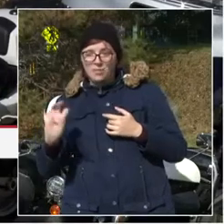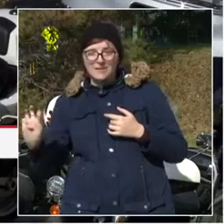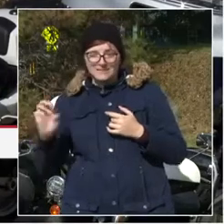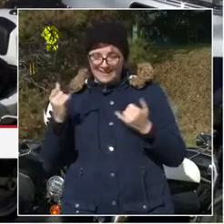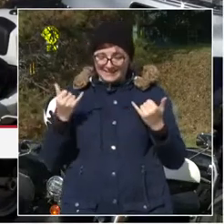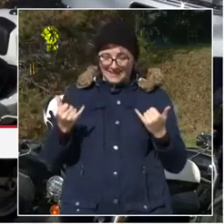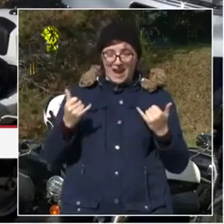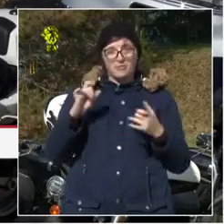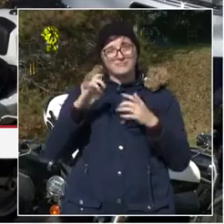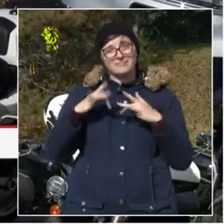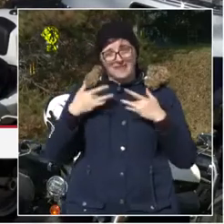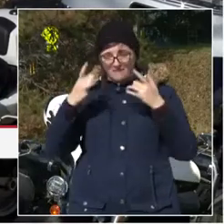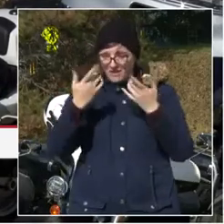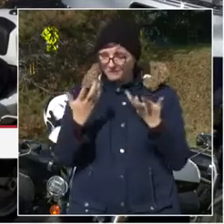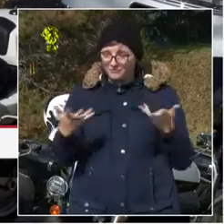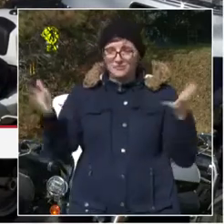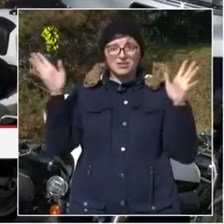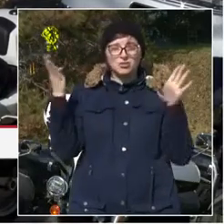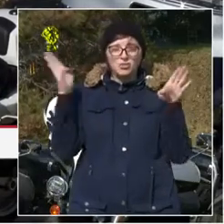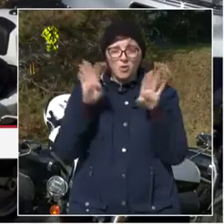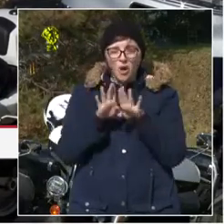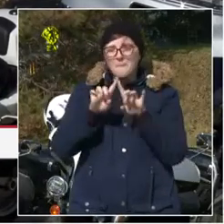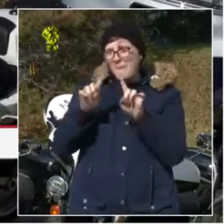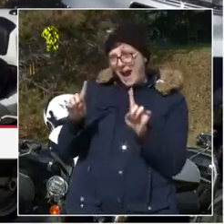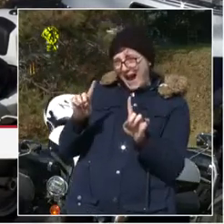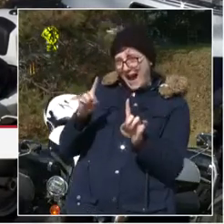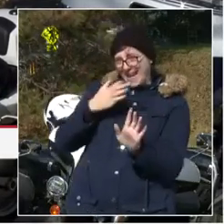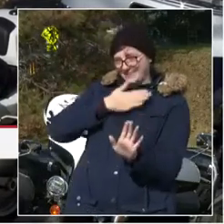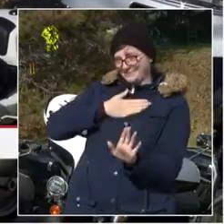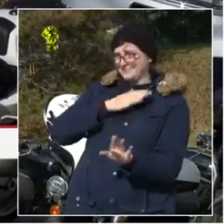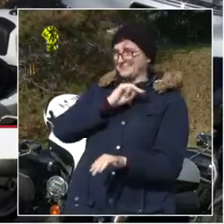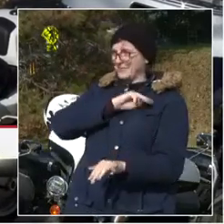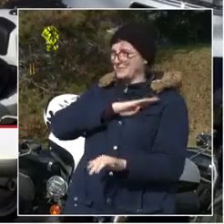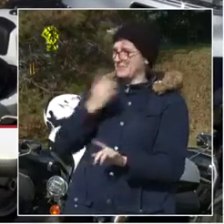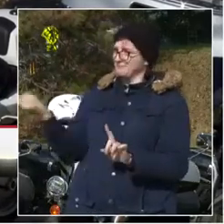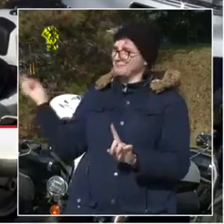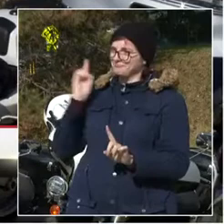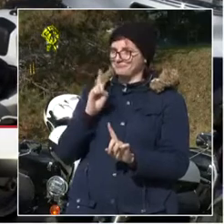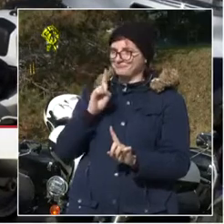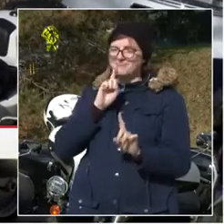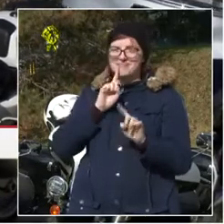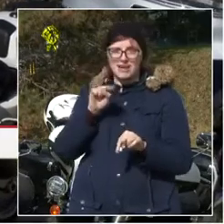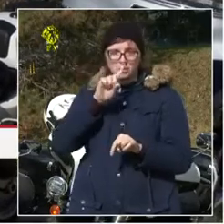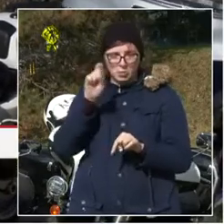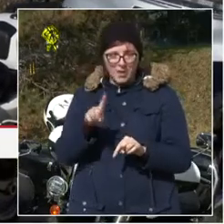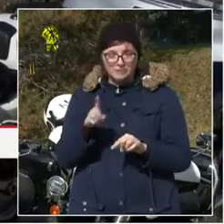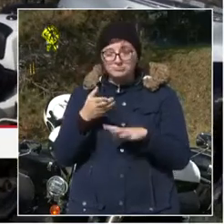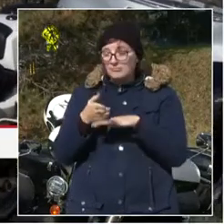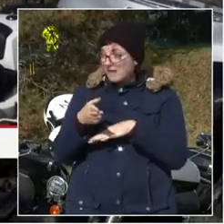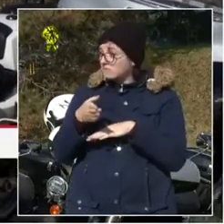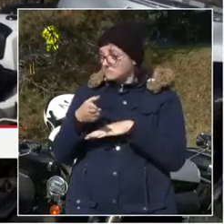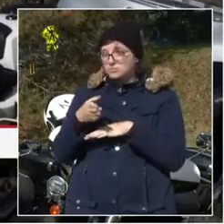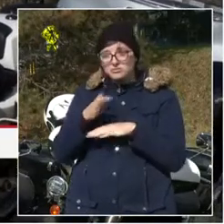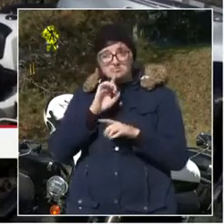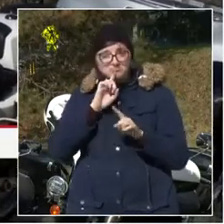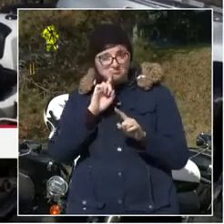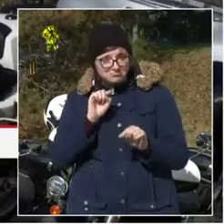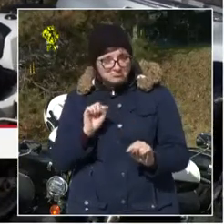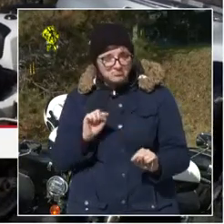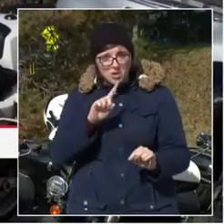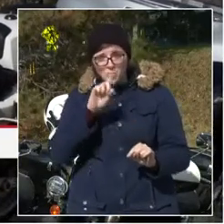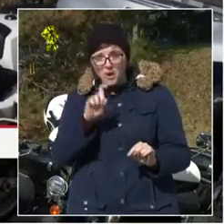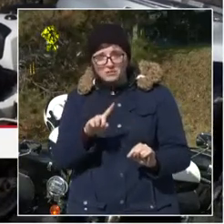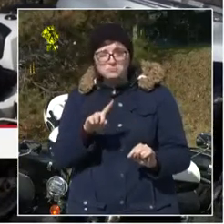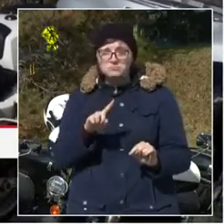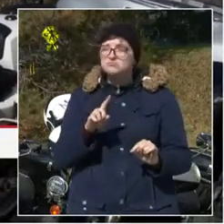event is wrapped up. However, I'd like to bring Mayor Bowser back to the podium to answer questions. After Mayor Bowser takes a few minutes, then the rest of the